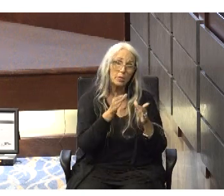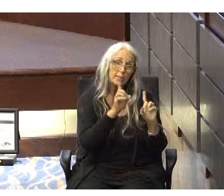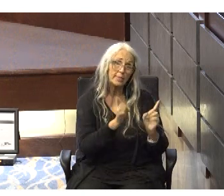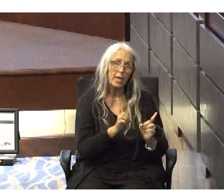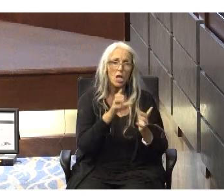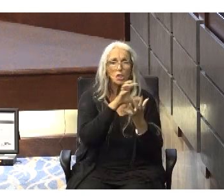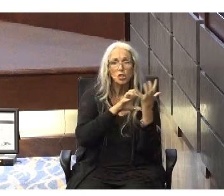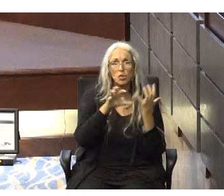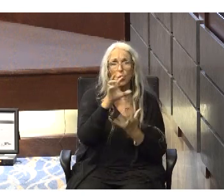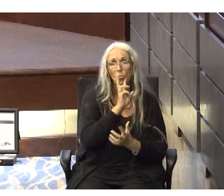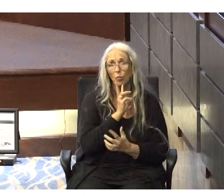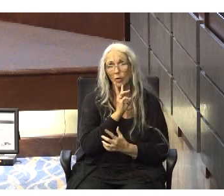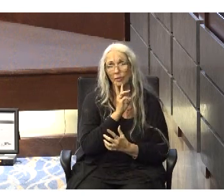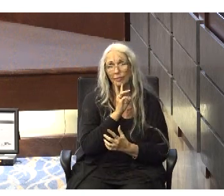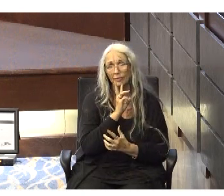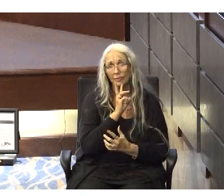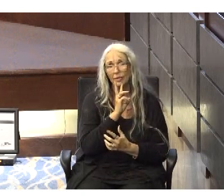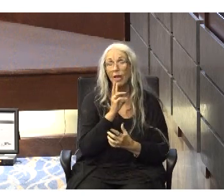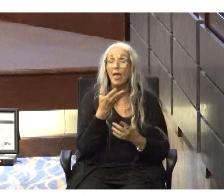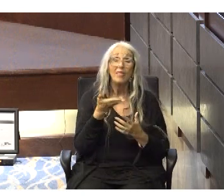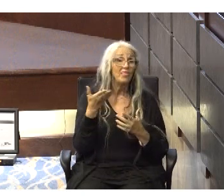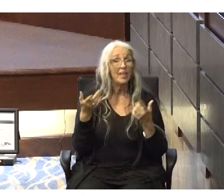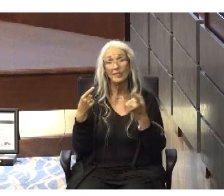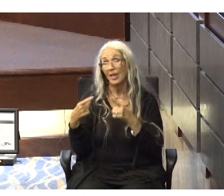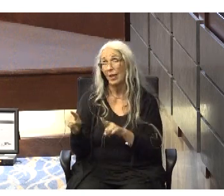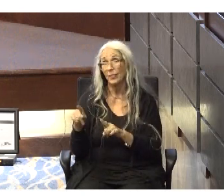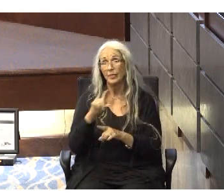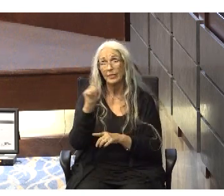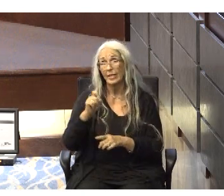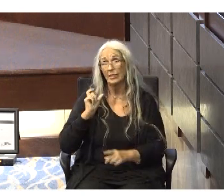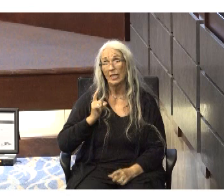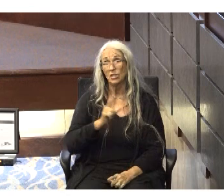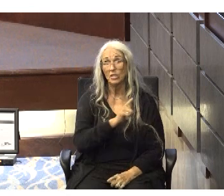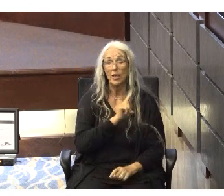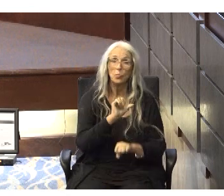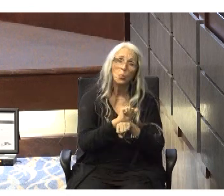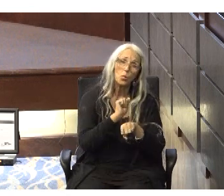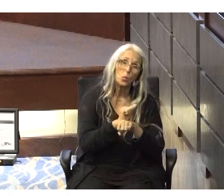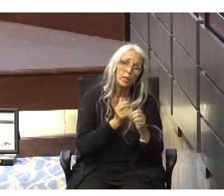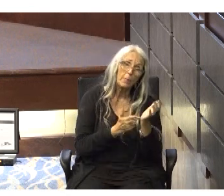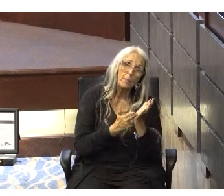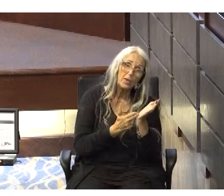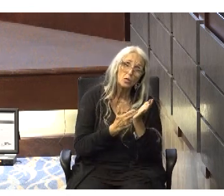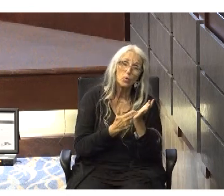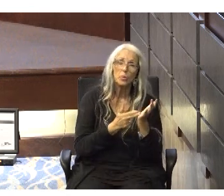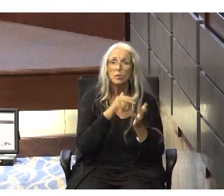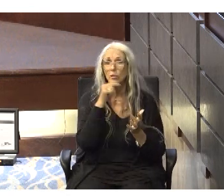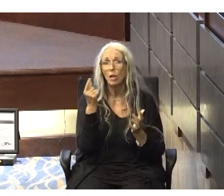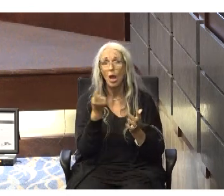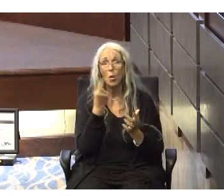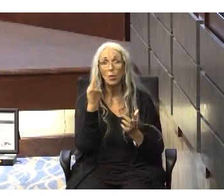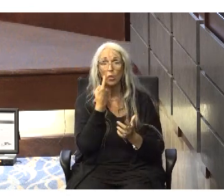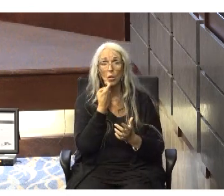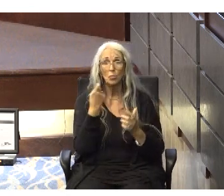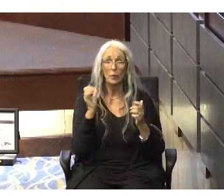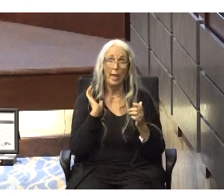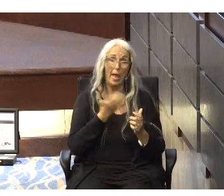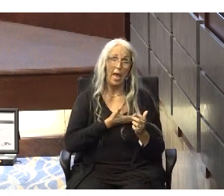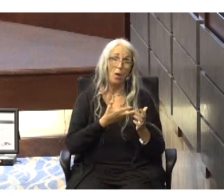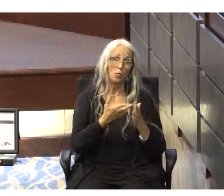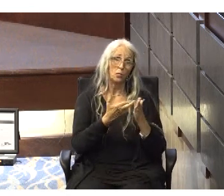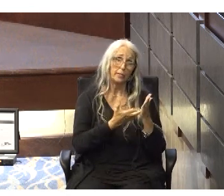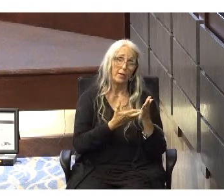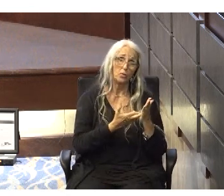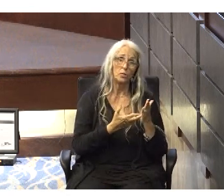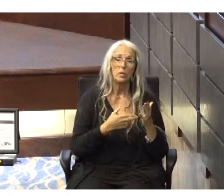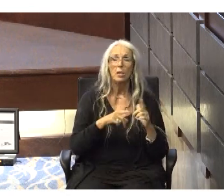stormwater. You know, things happen in the Texas legislature that we're working to make sure that we're not only current in our standards, and one of